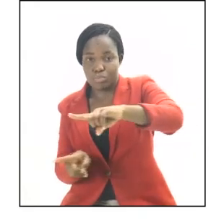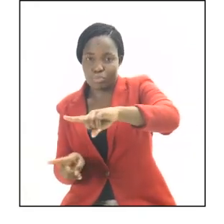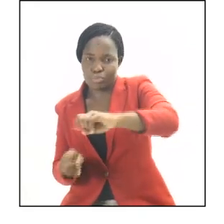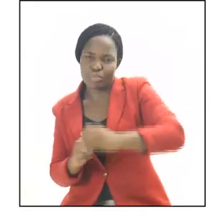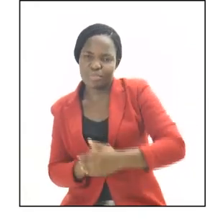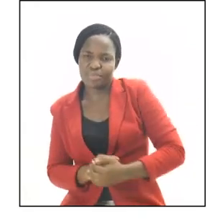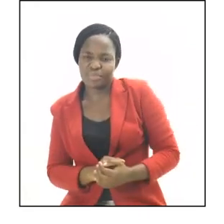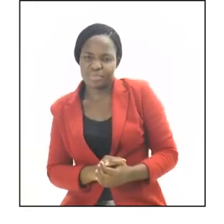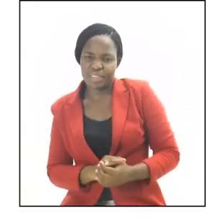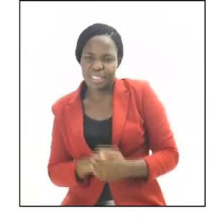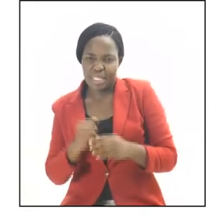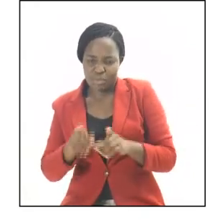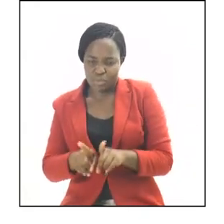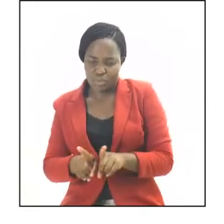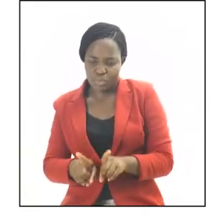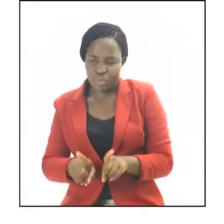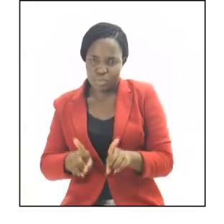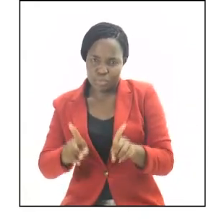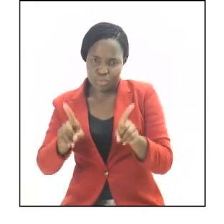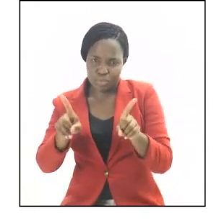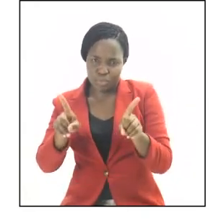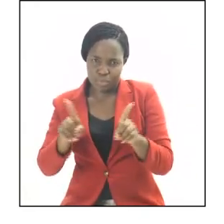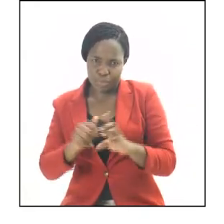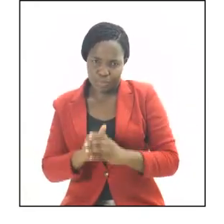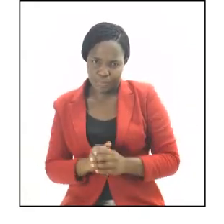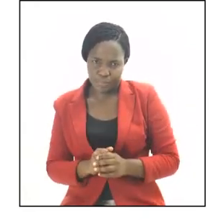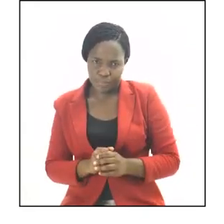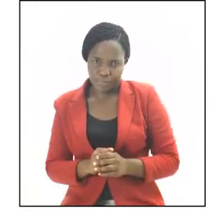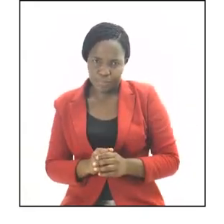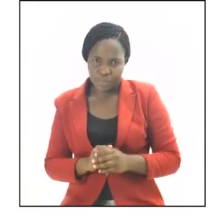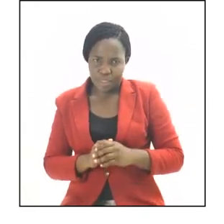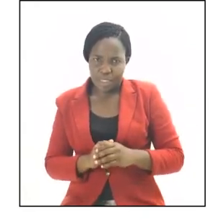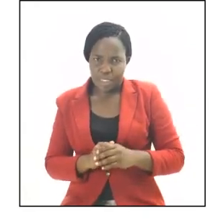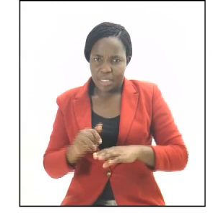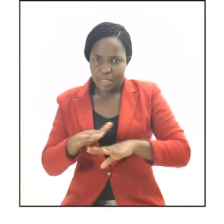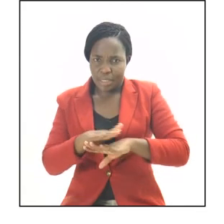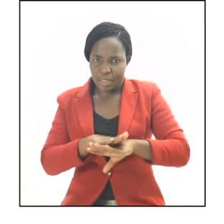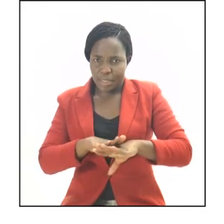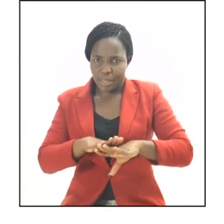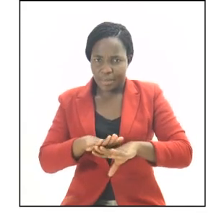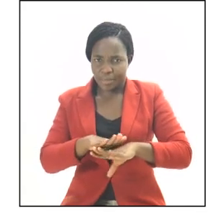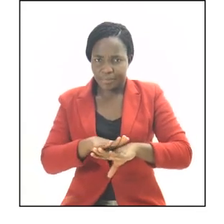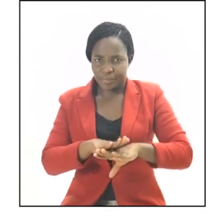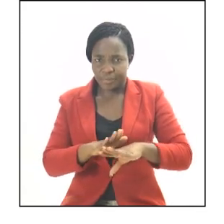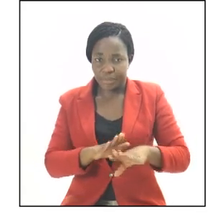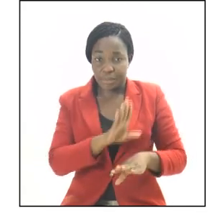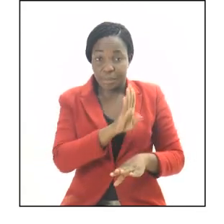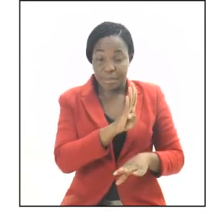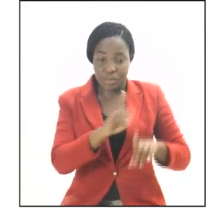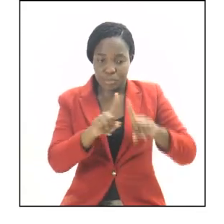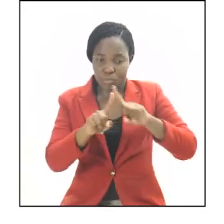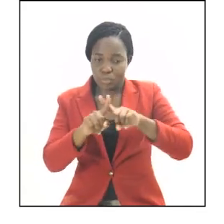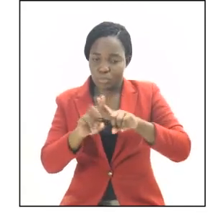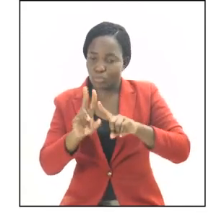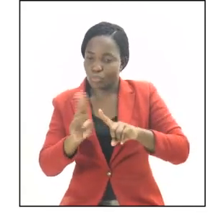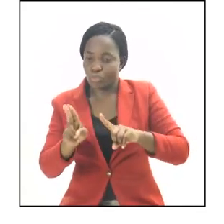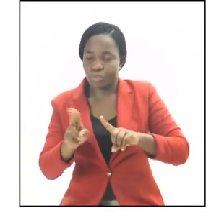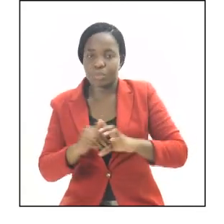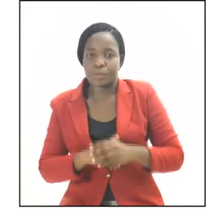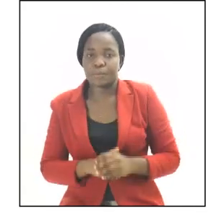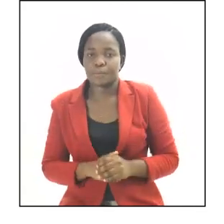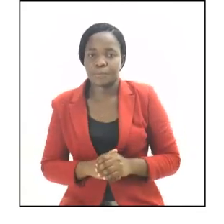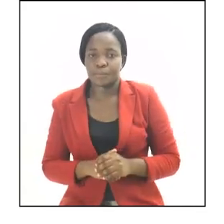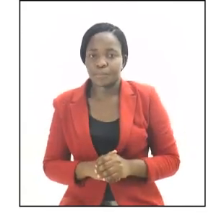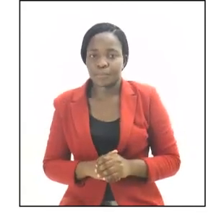trapeziums next to each other. The area of a parallelogram is base times height. The